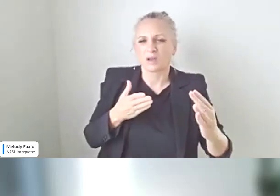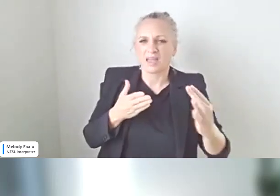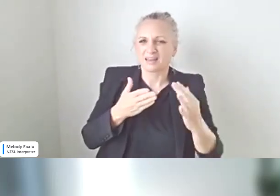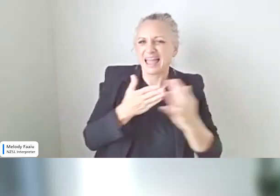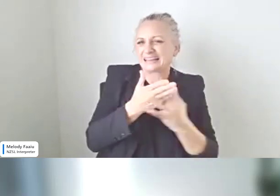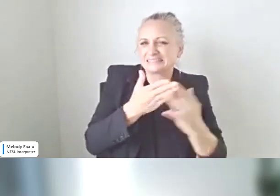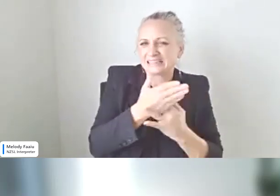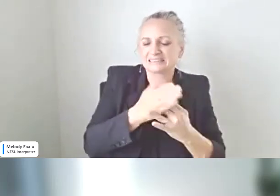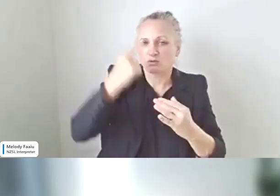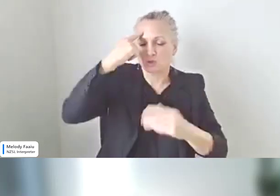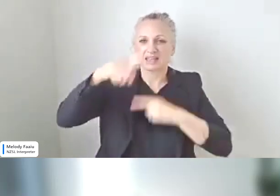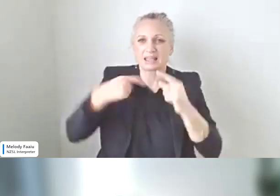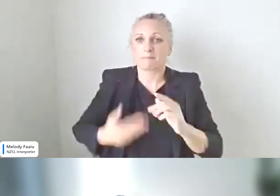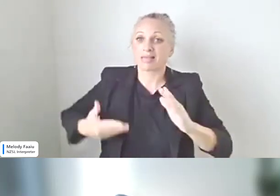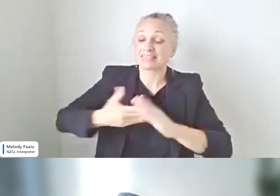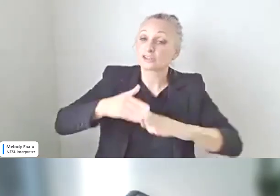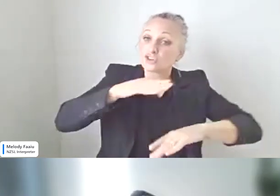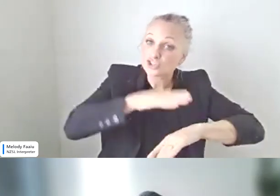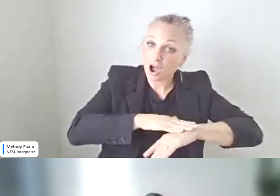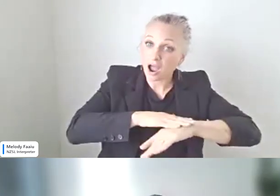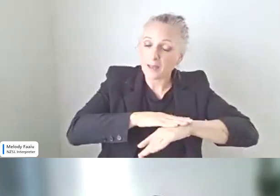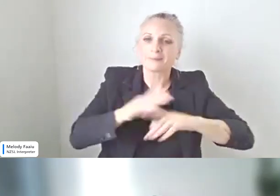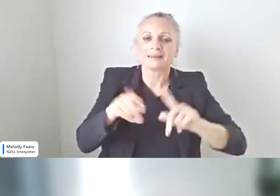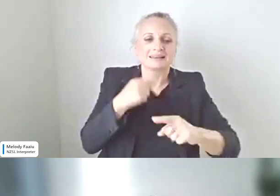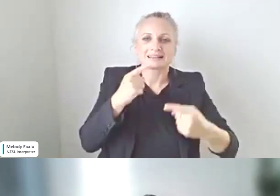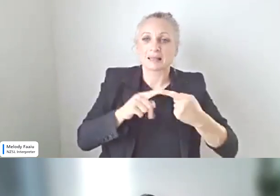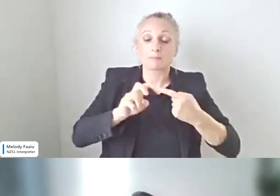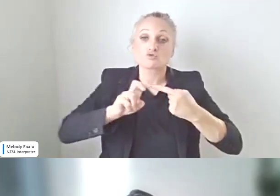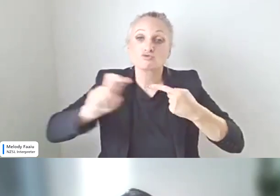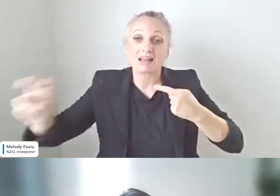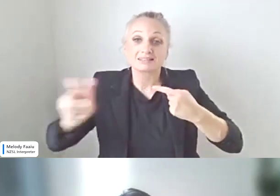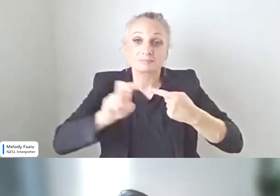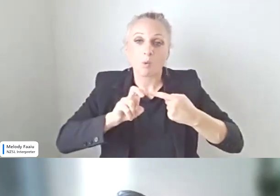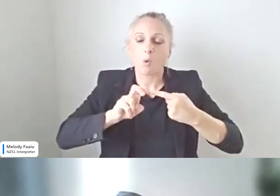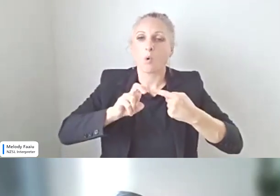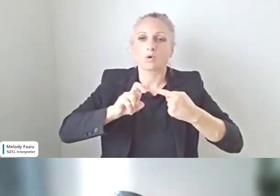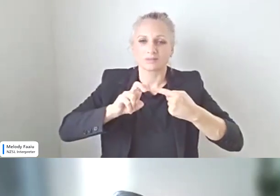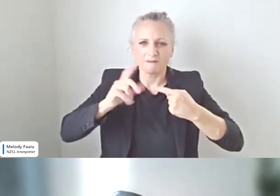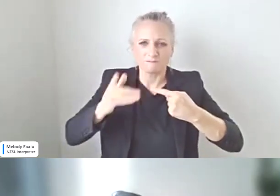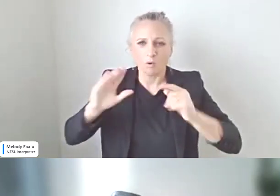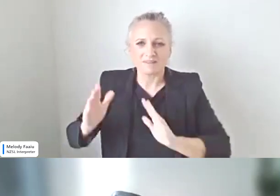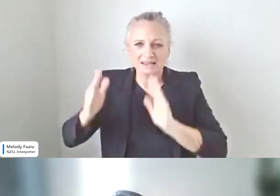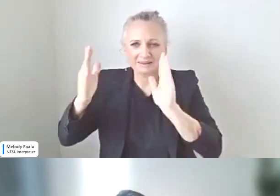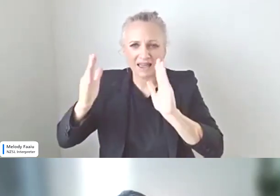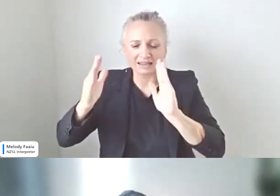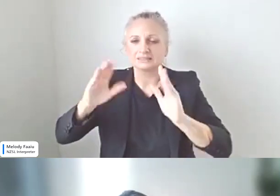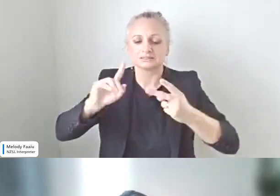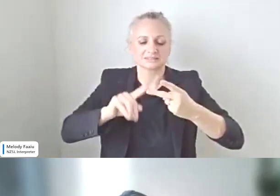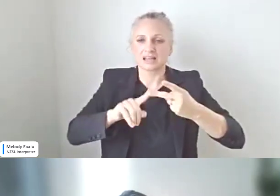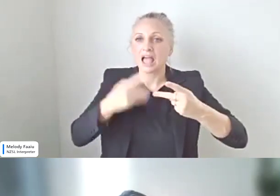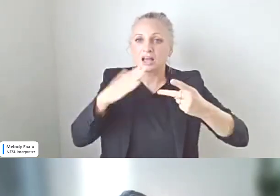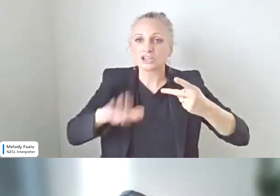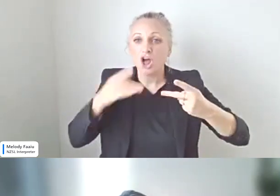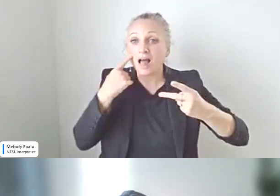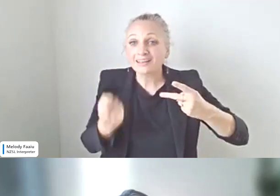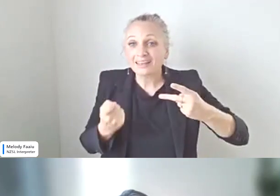or expense or transport or childcare that's needed just to connect with an in-person service. But again, that's only possible if the services